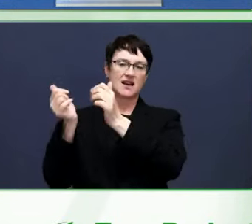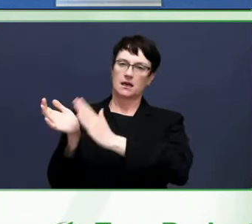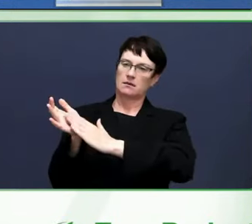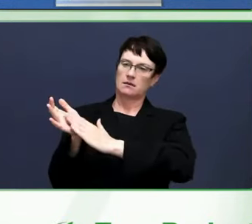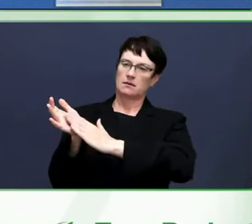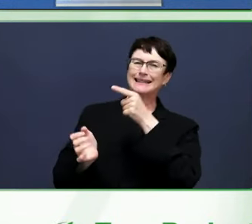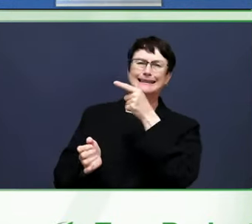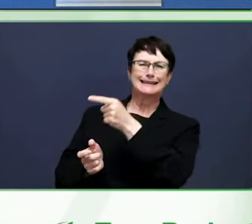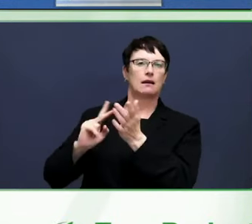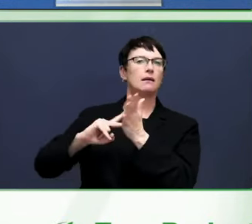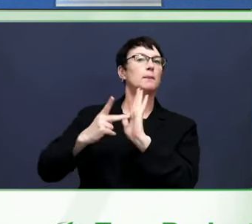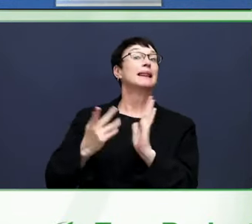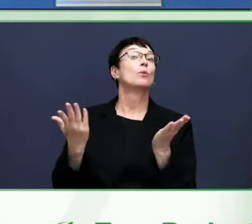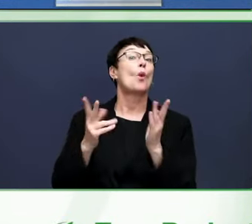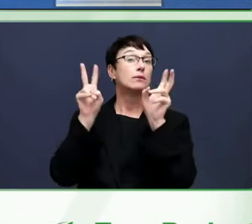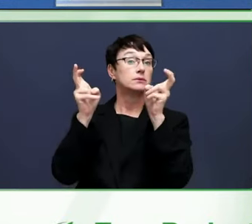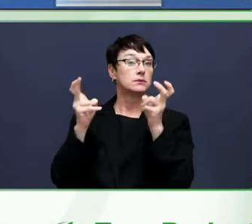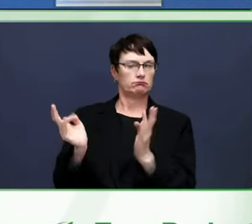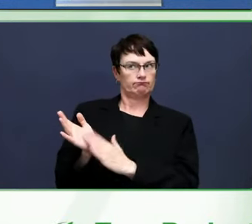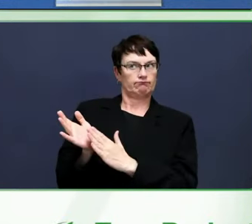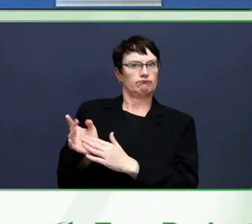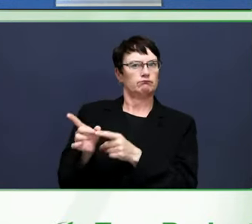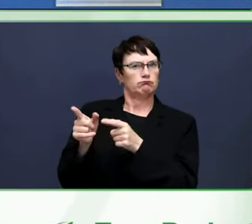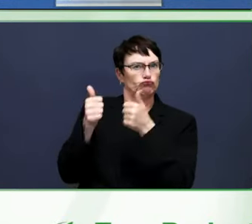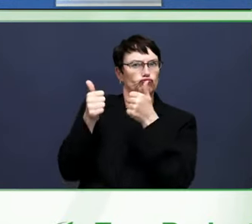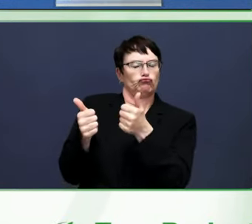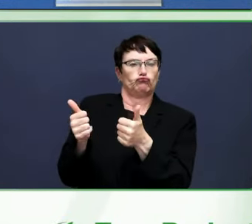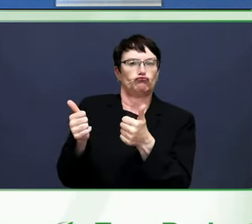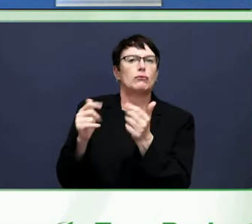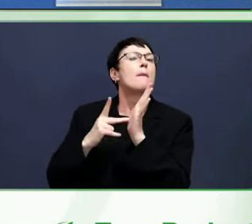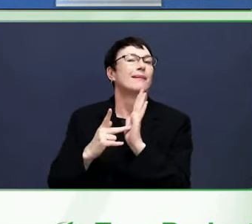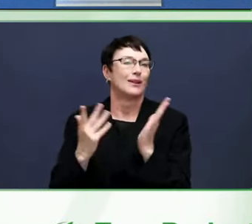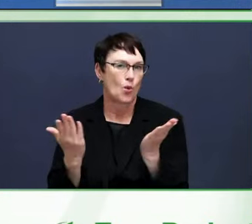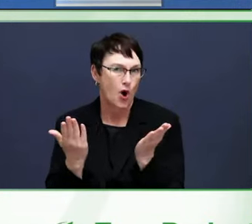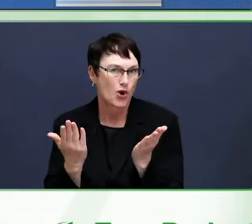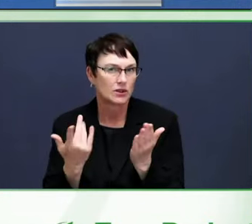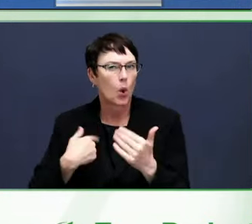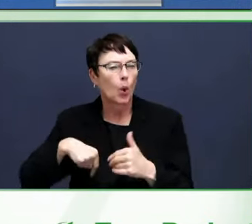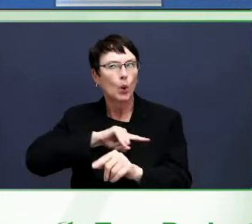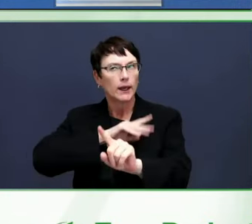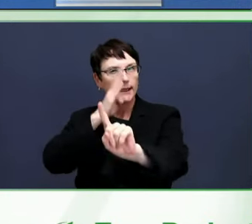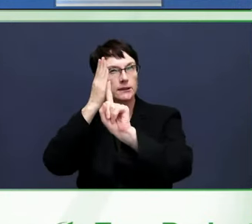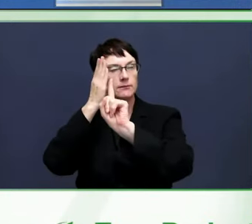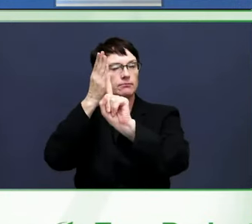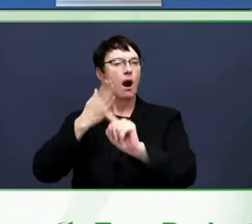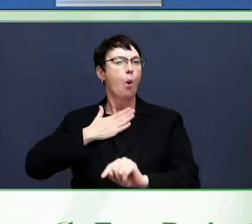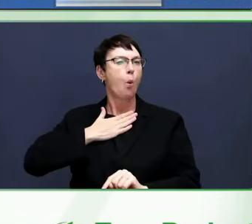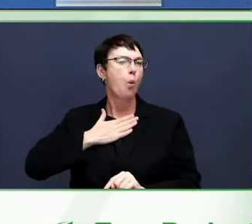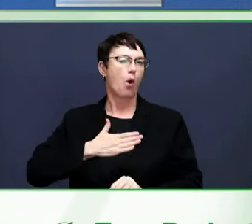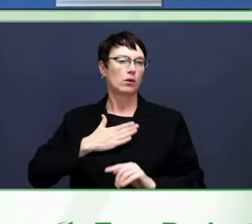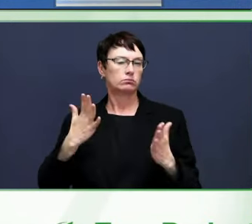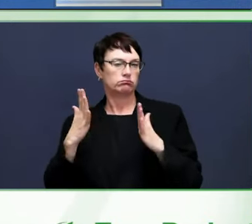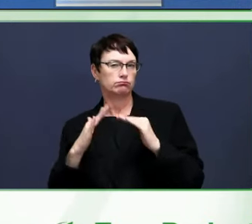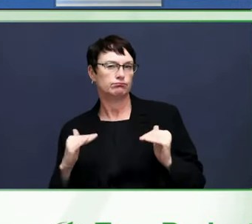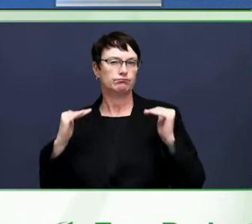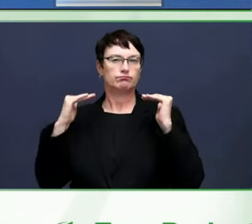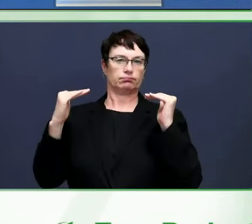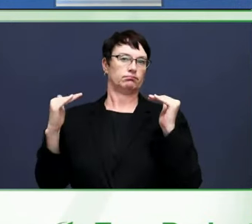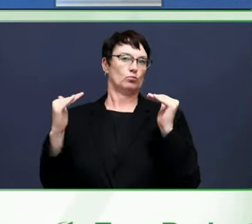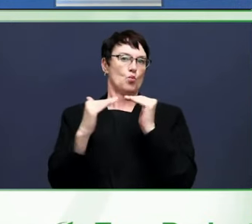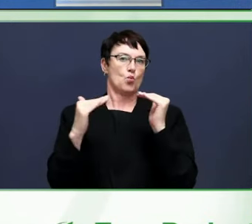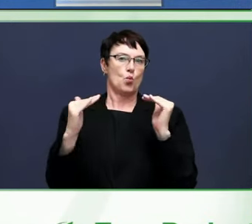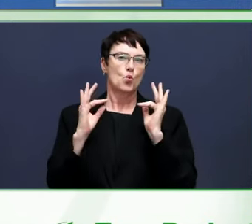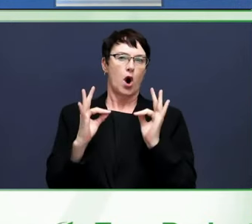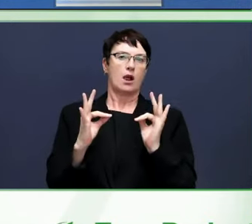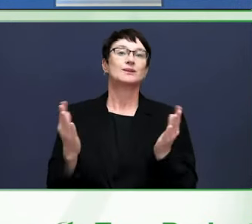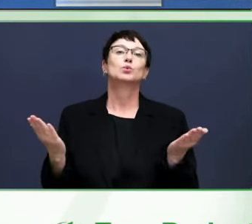So the success factors is based on research and are success factors for equitable high quality school